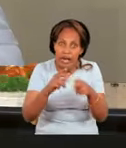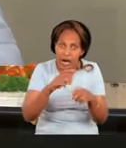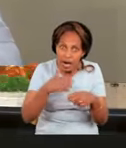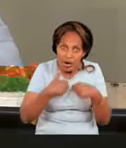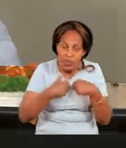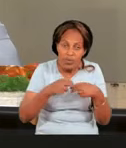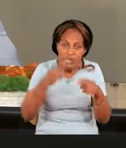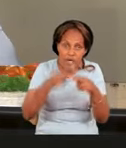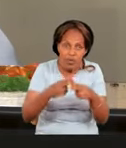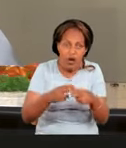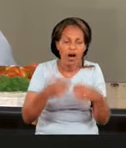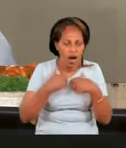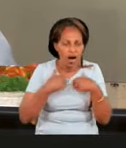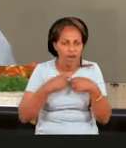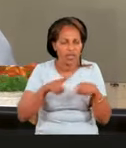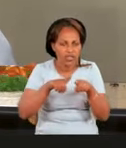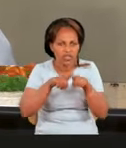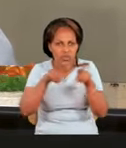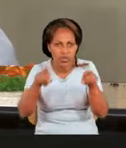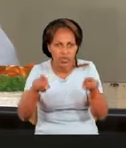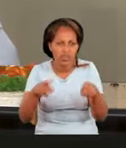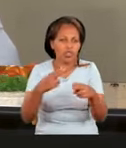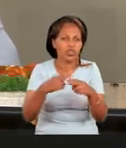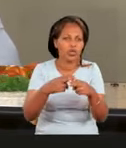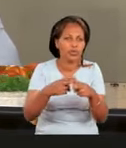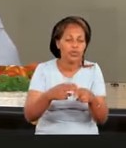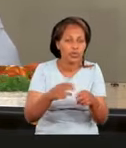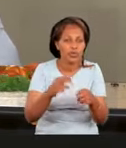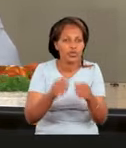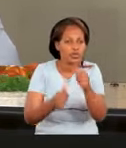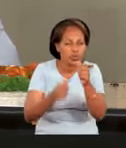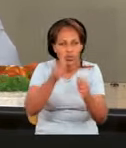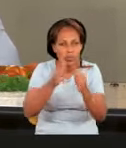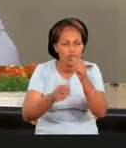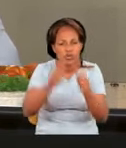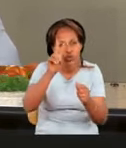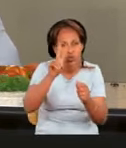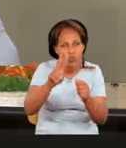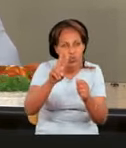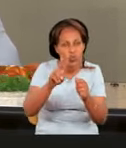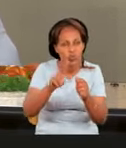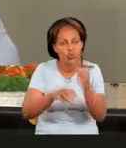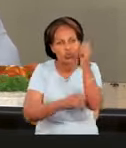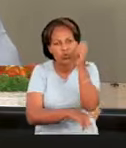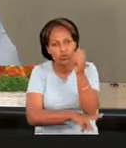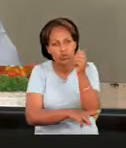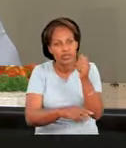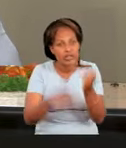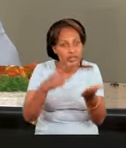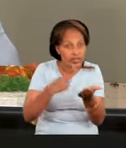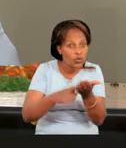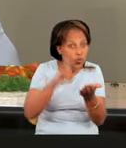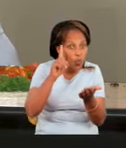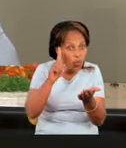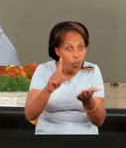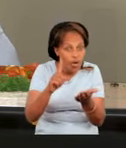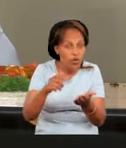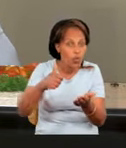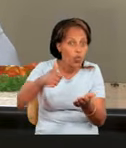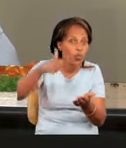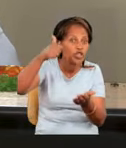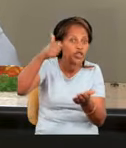names. Now, when you compare the two roots, you see this is one major